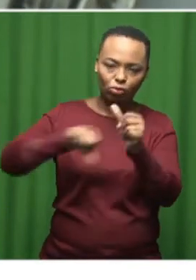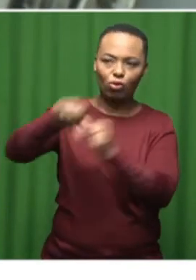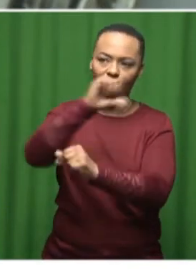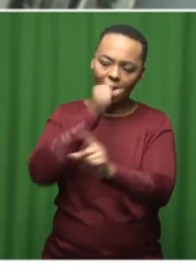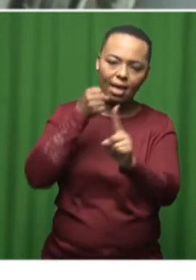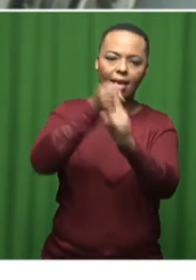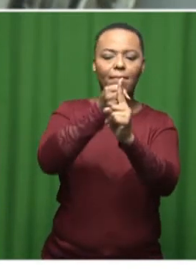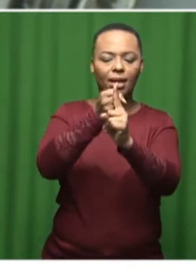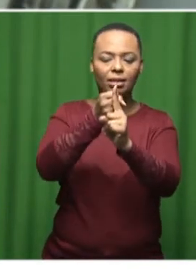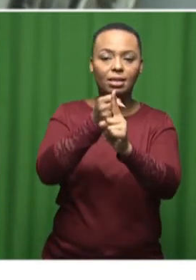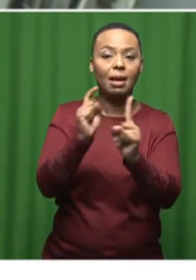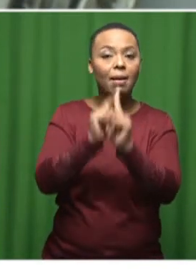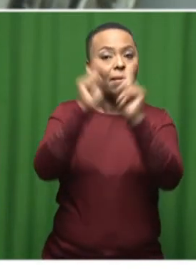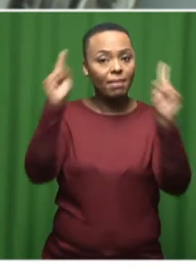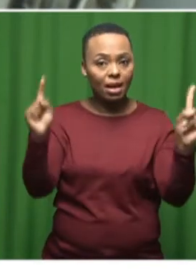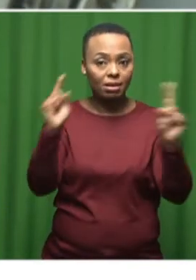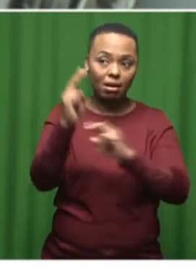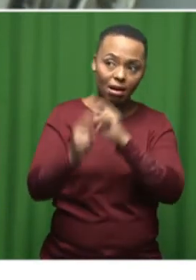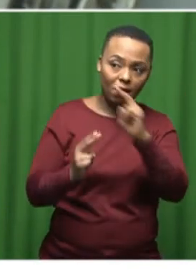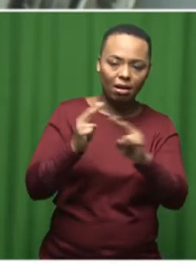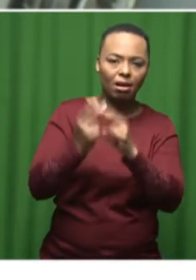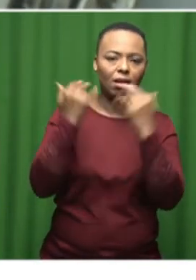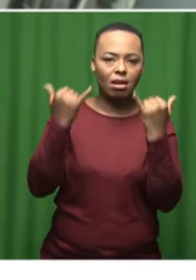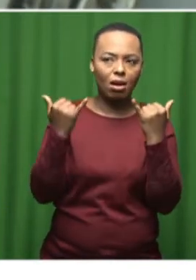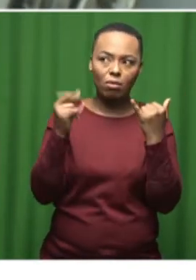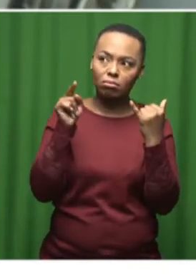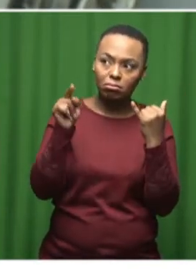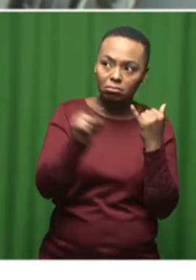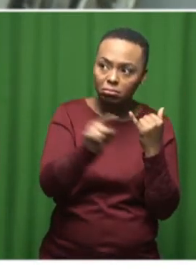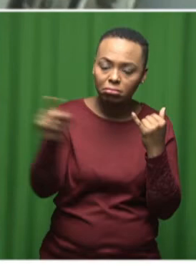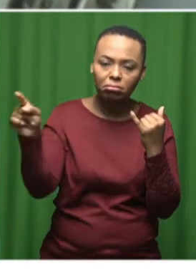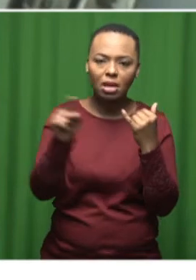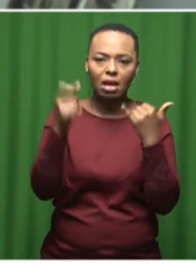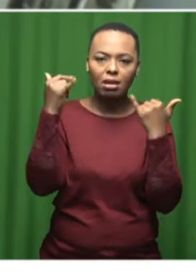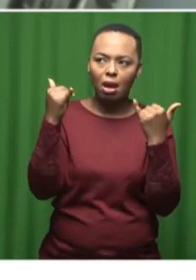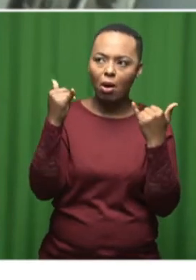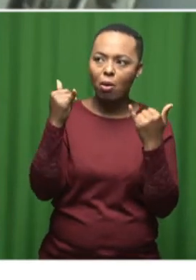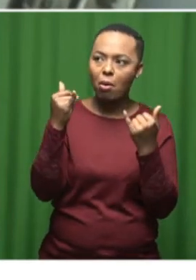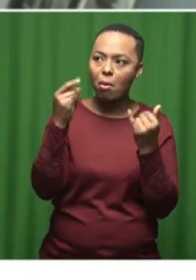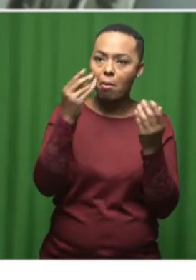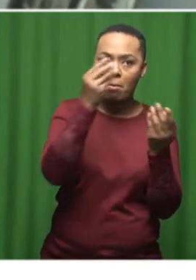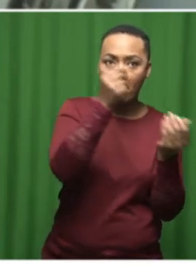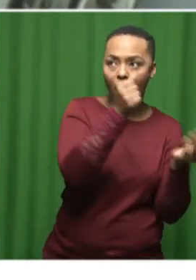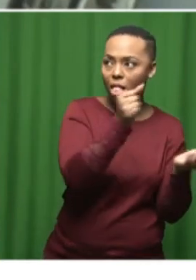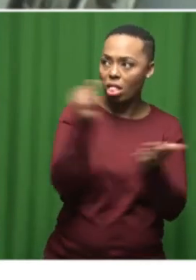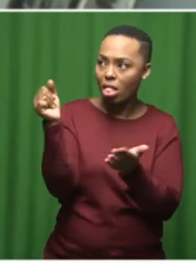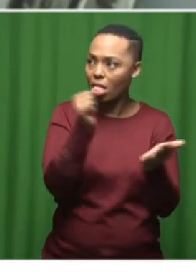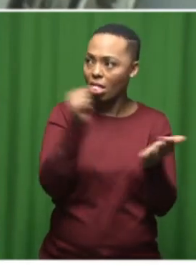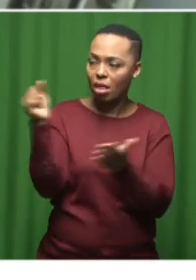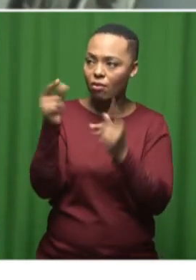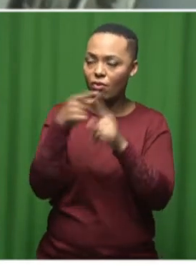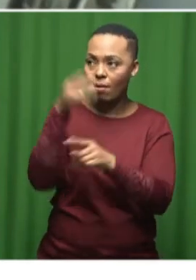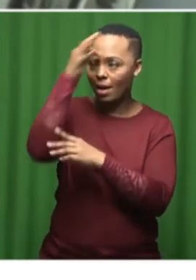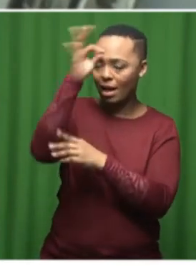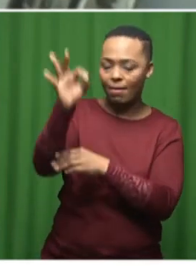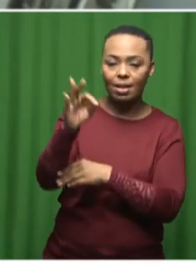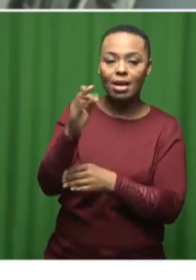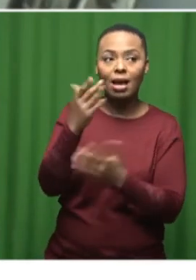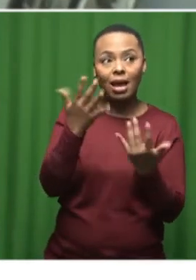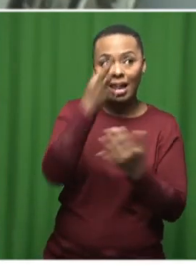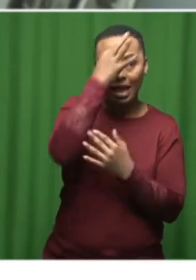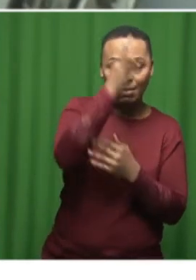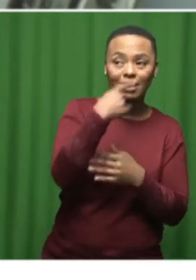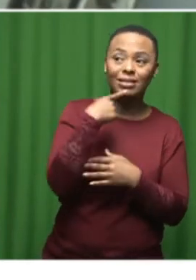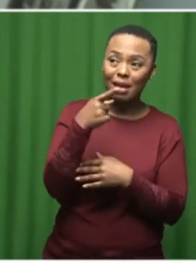want to make. But again, they don't get seed funding from government, where government will say, for